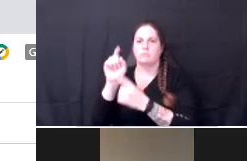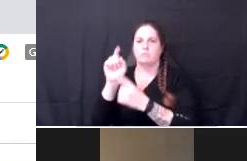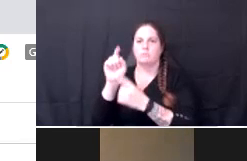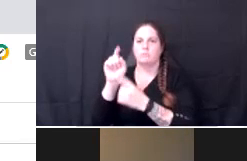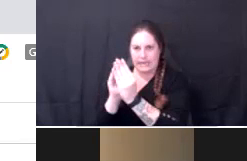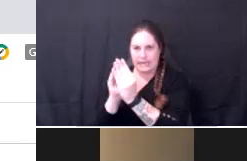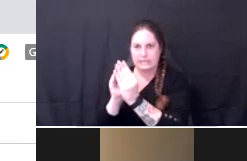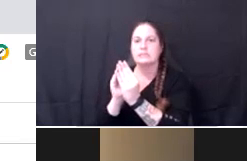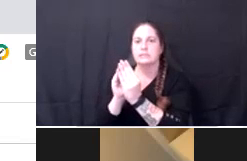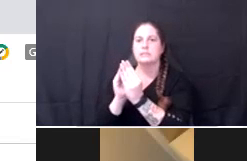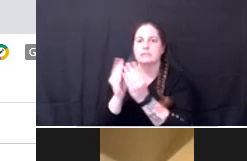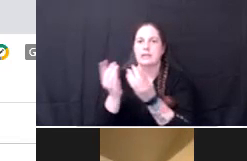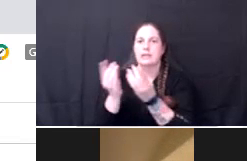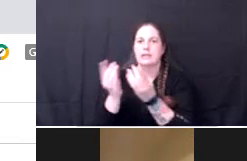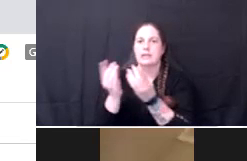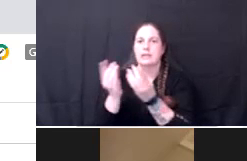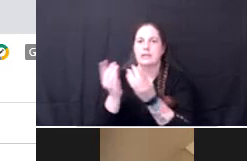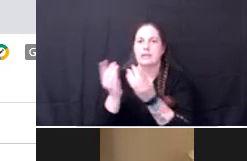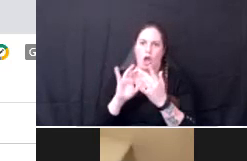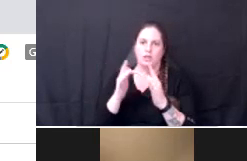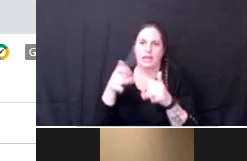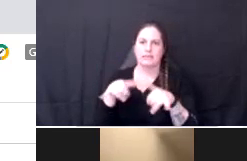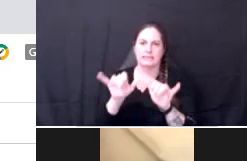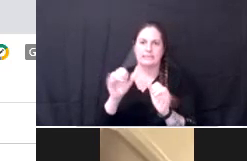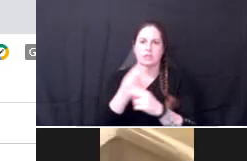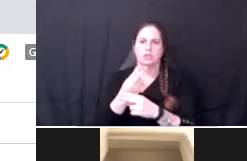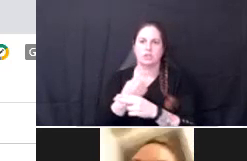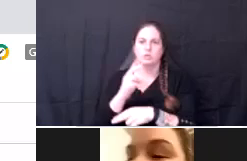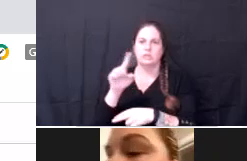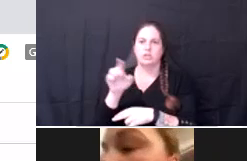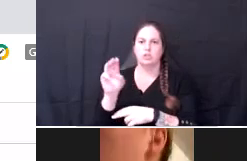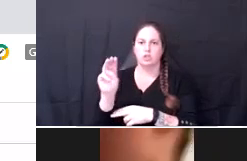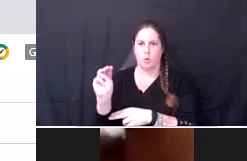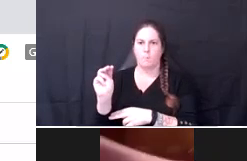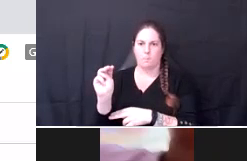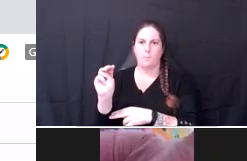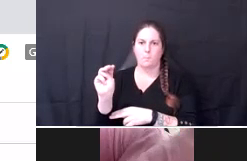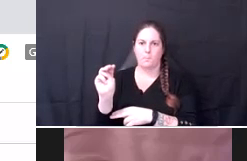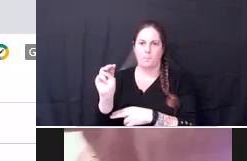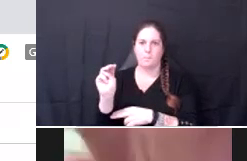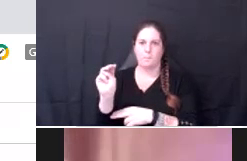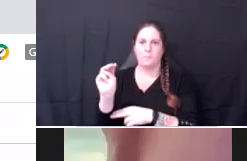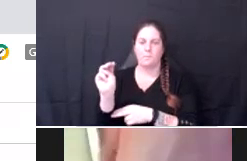occur online via Zoom, okay? And so